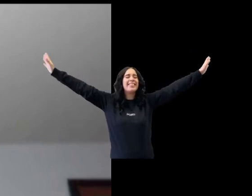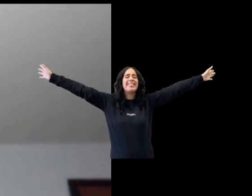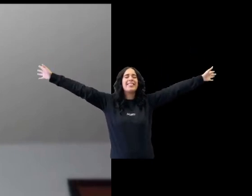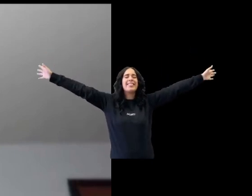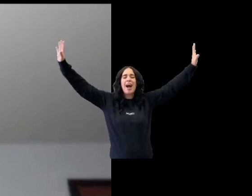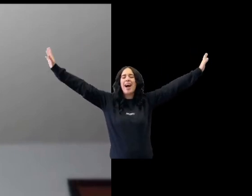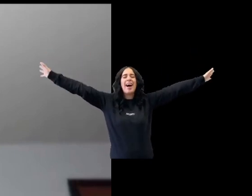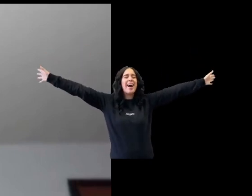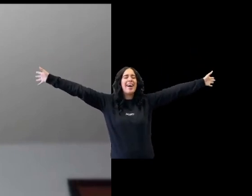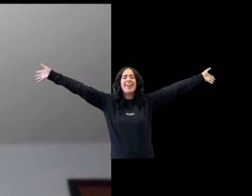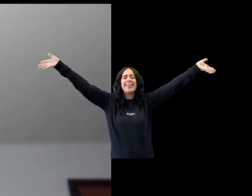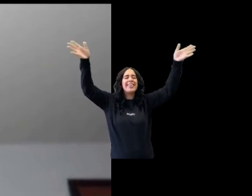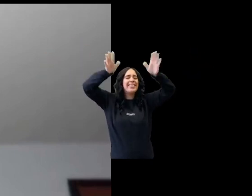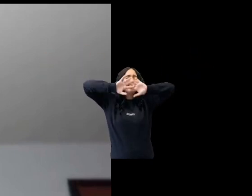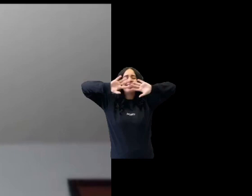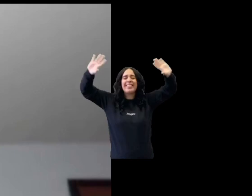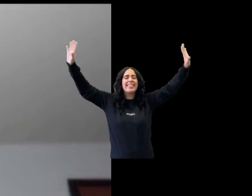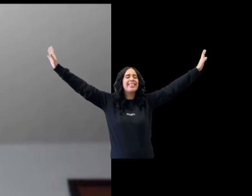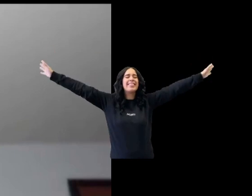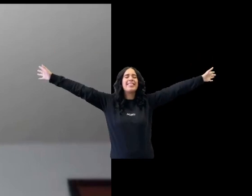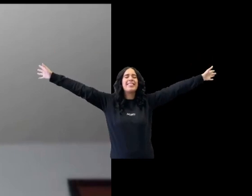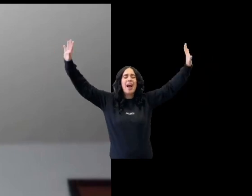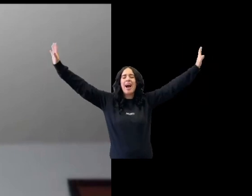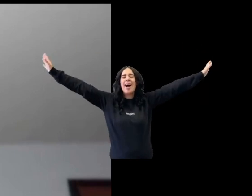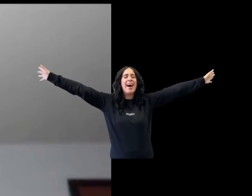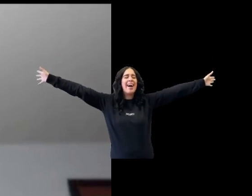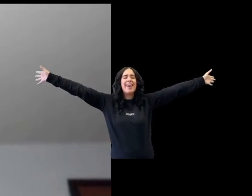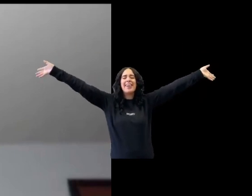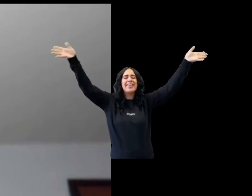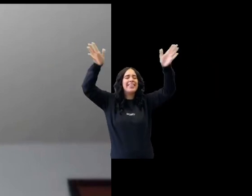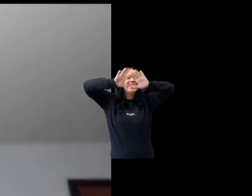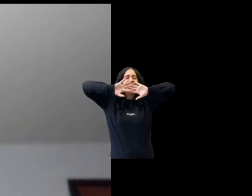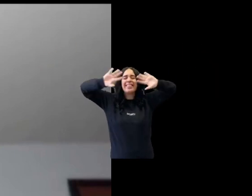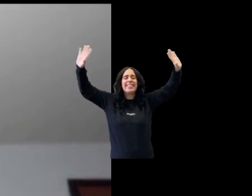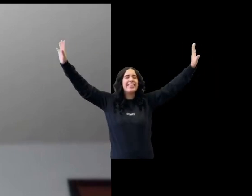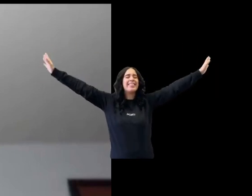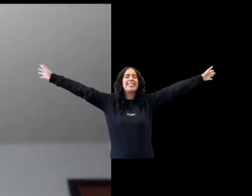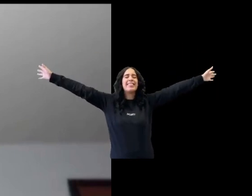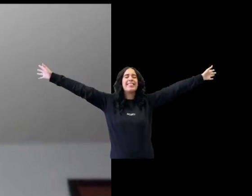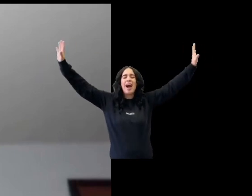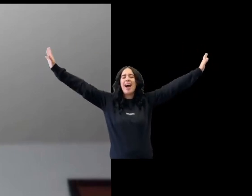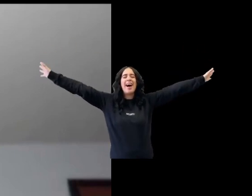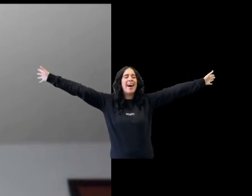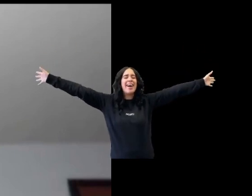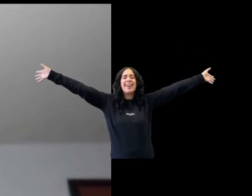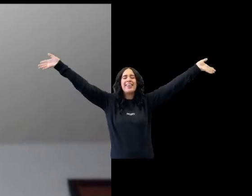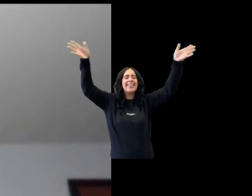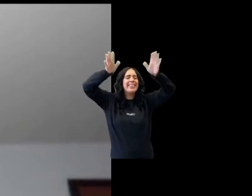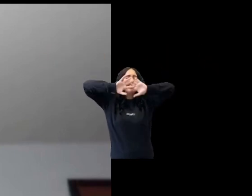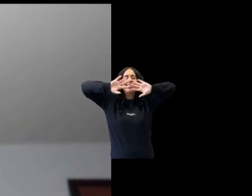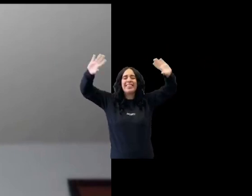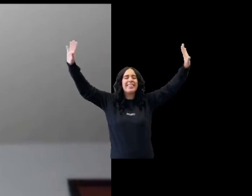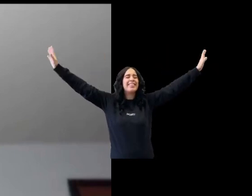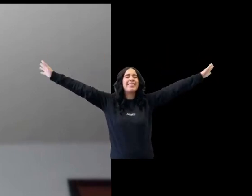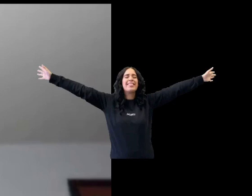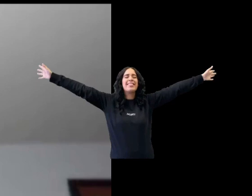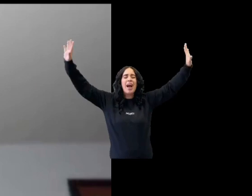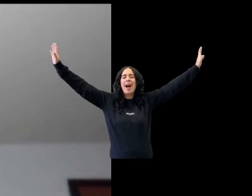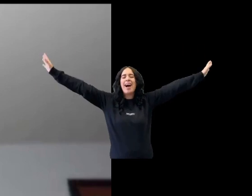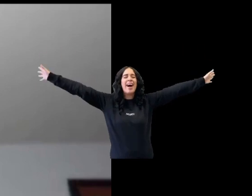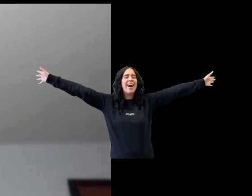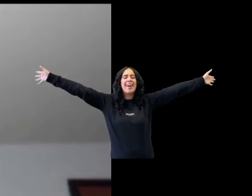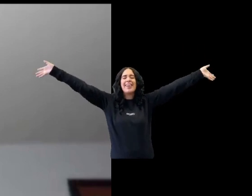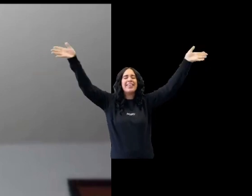They're being fed, right? So CPS would have ordered you some beds. So this is how I know you